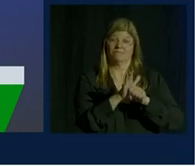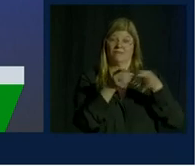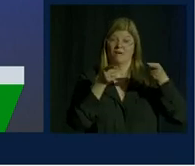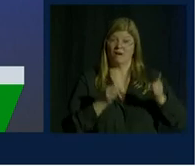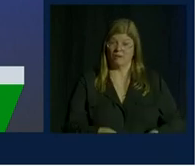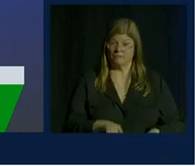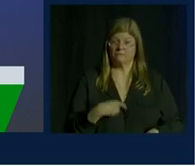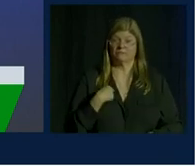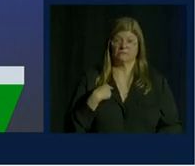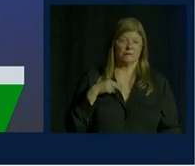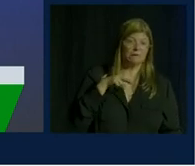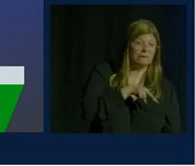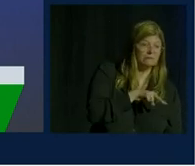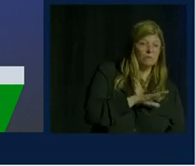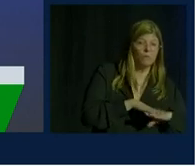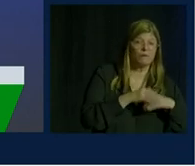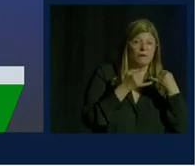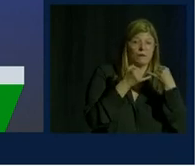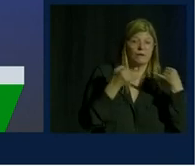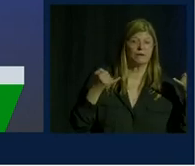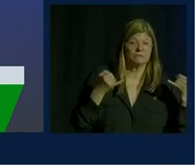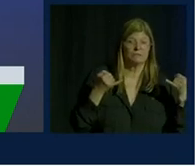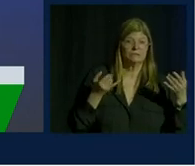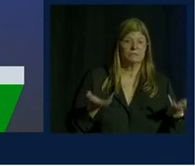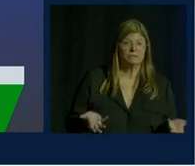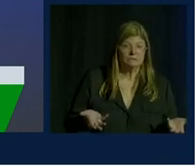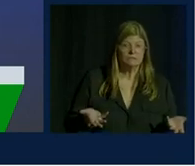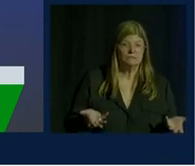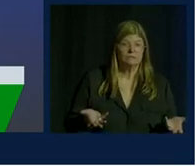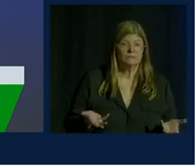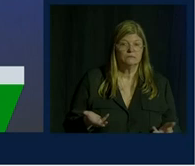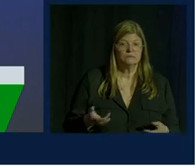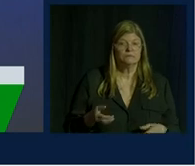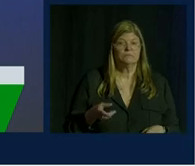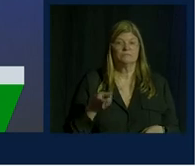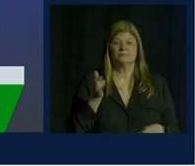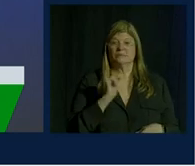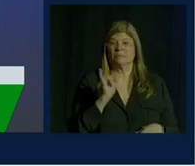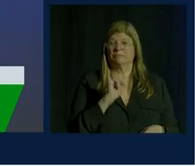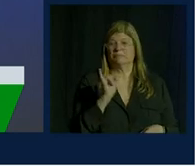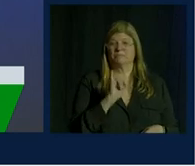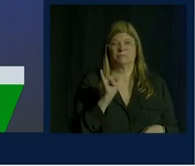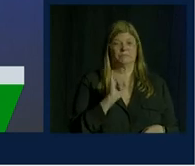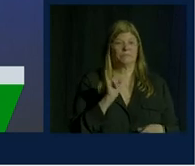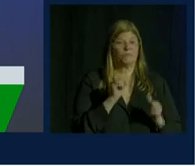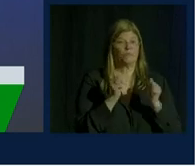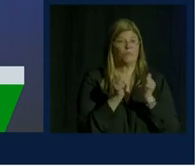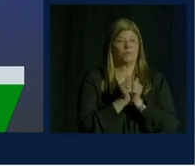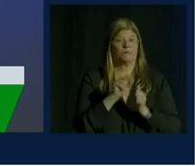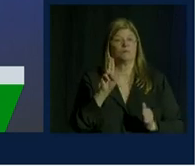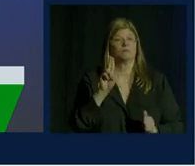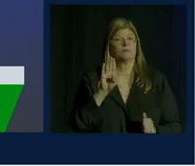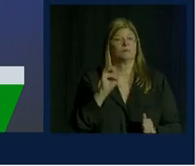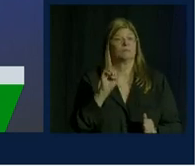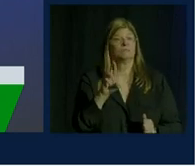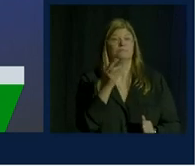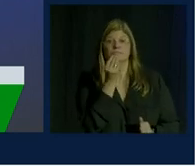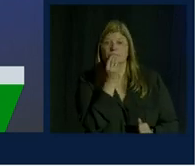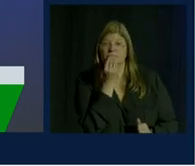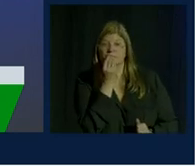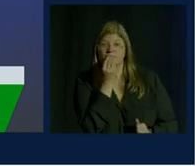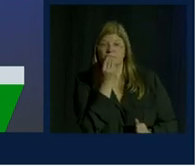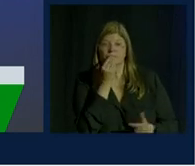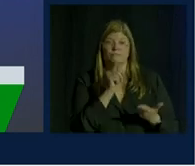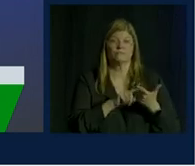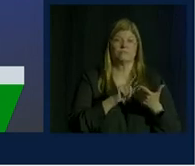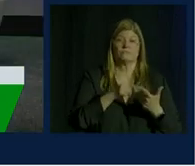the large delivery platforms like Grubhub and Uber Eats and found that we were struggling and that the exorbitant